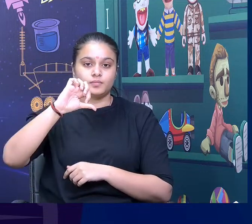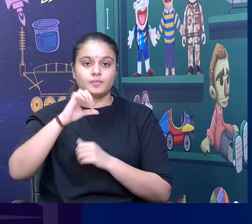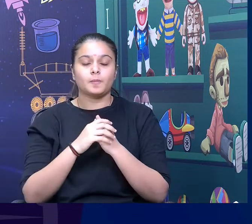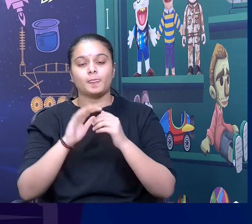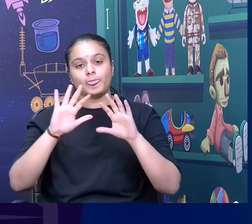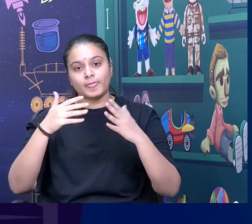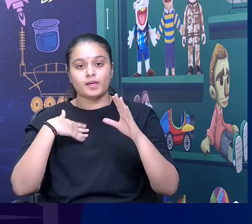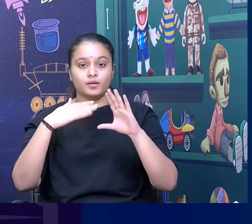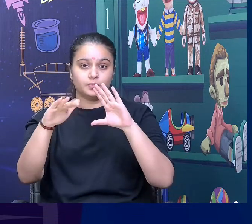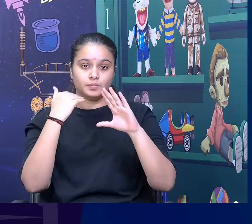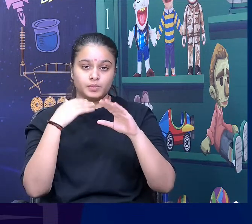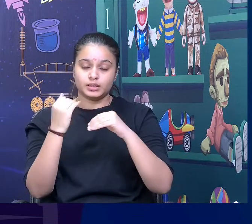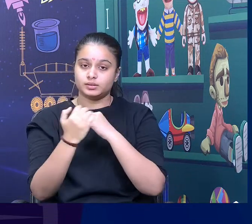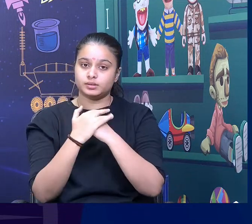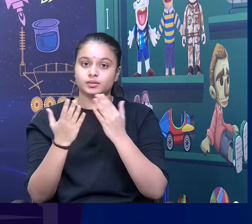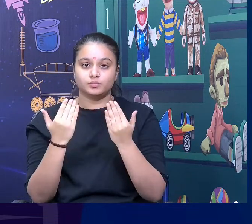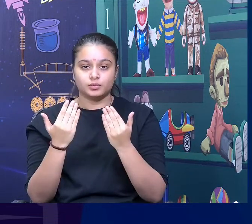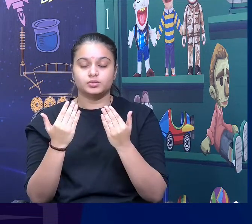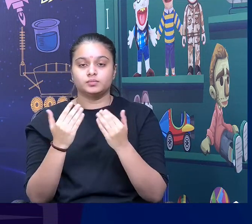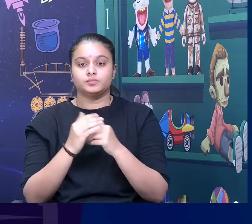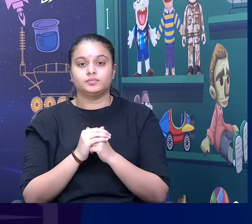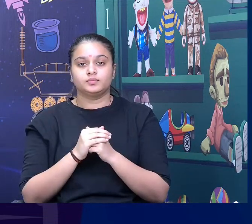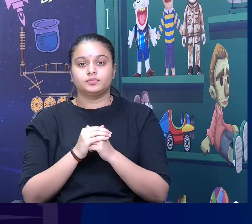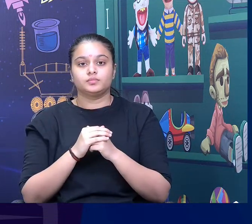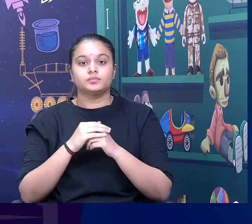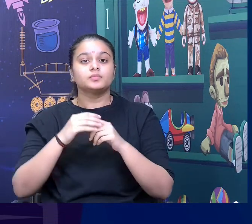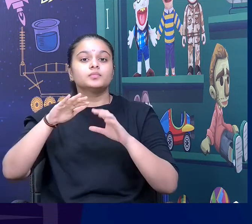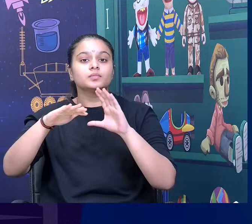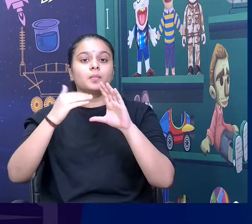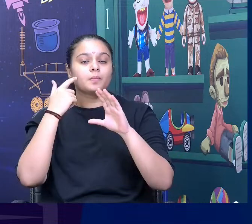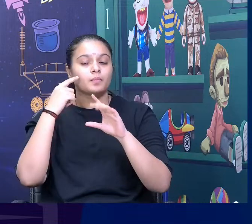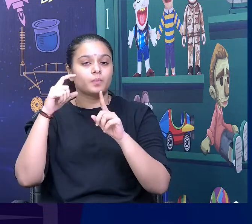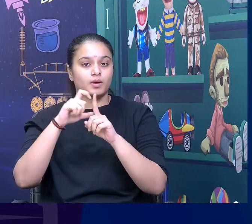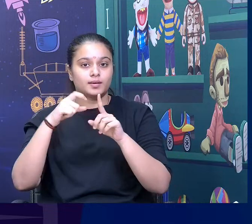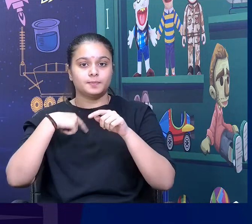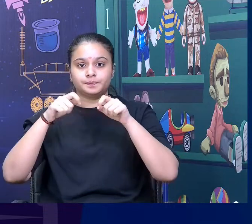8800440559. You can directly mail us at